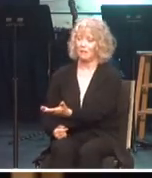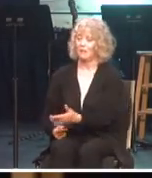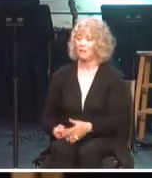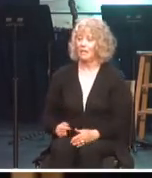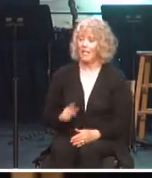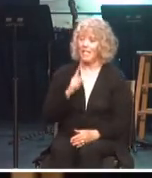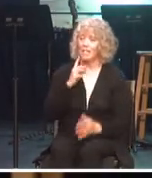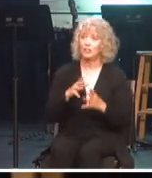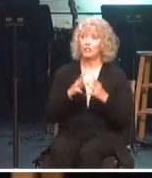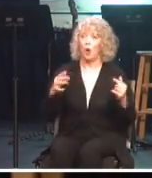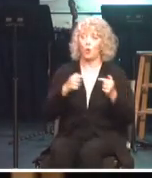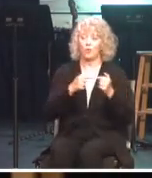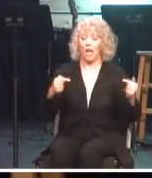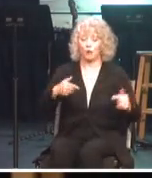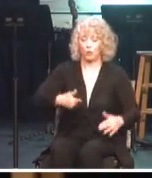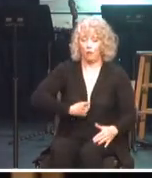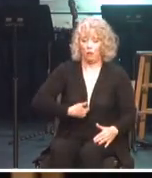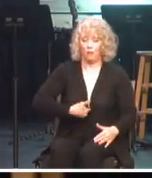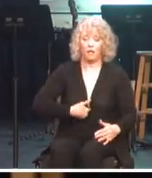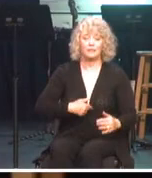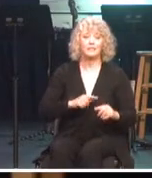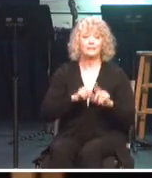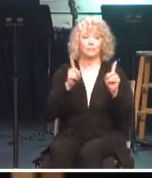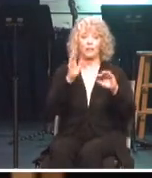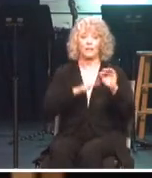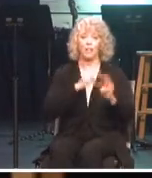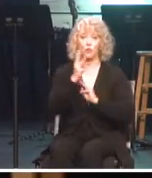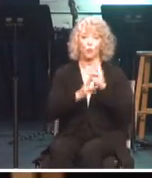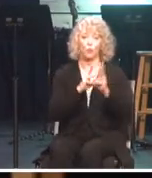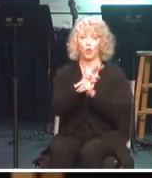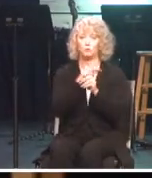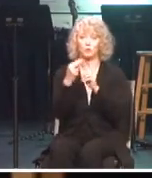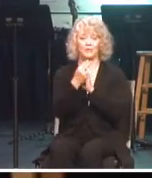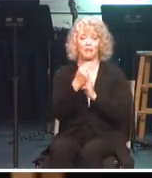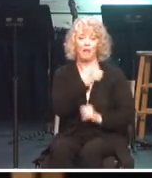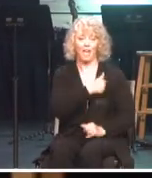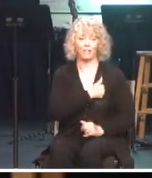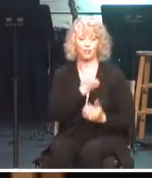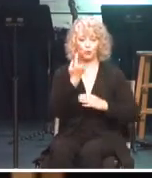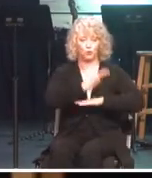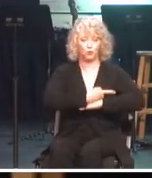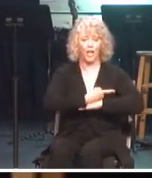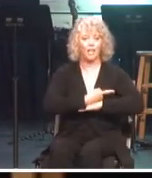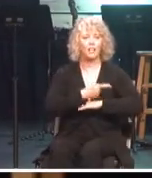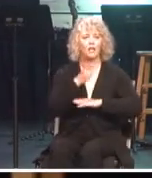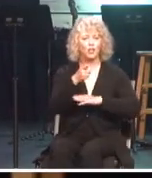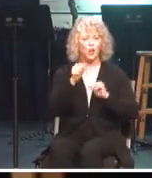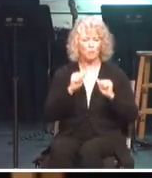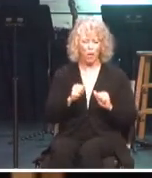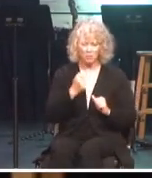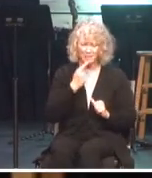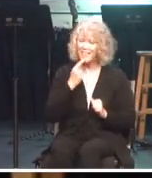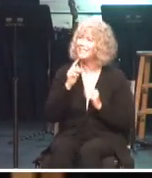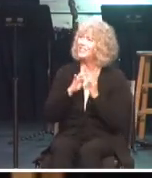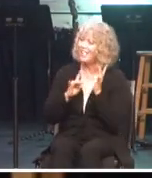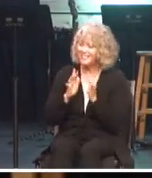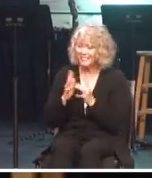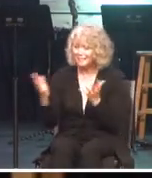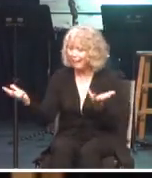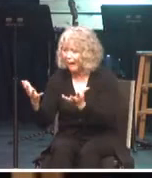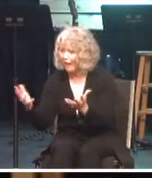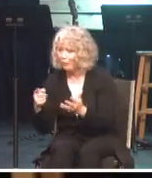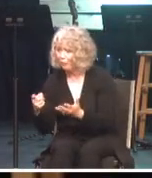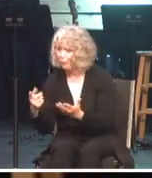So counterintuitive to today's thinking, right? I mean, no doubt some of us are reading this going, Jesus, what are you doing